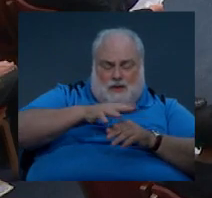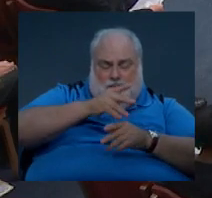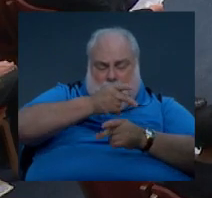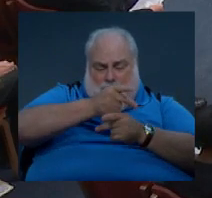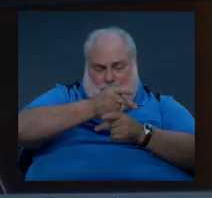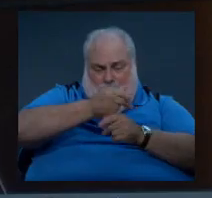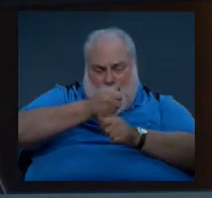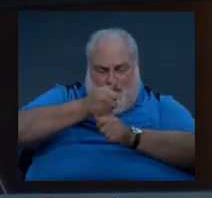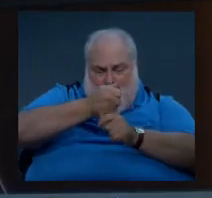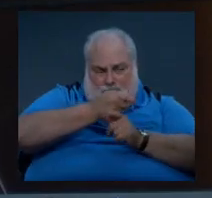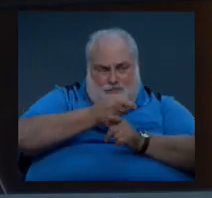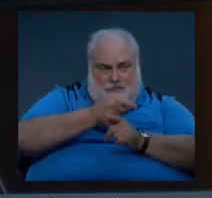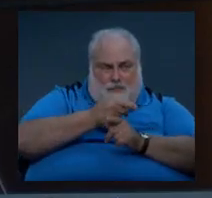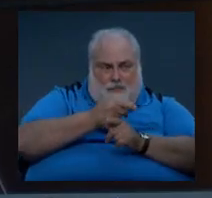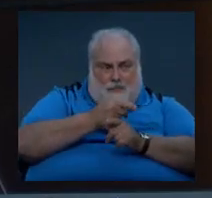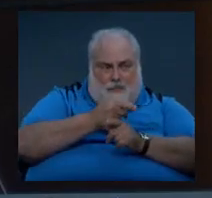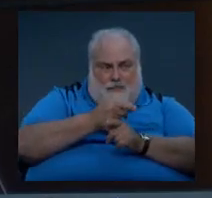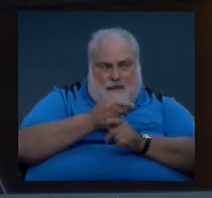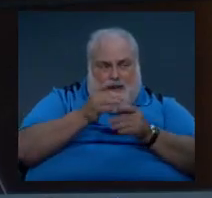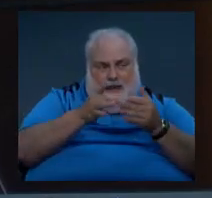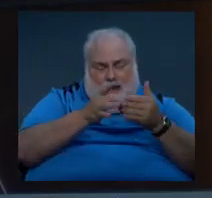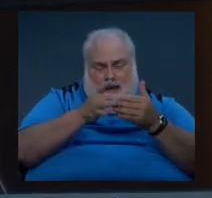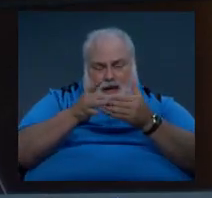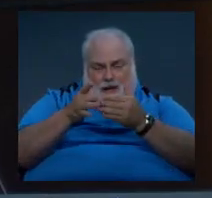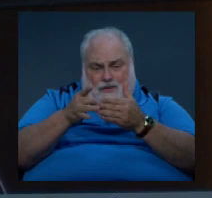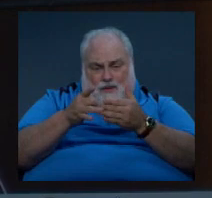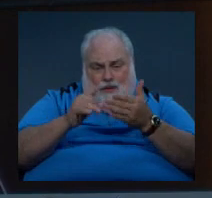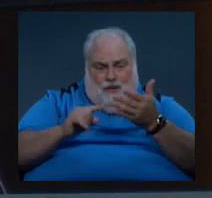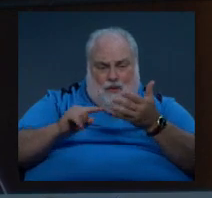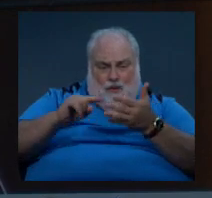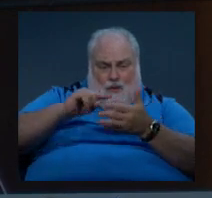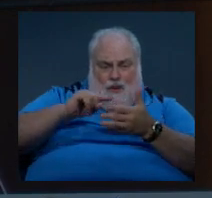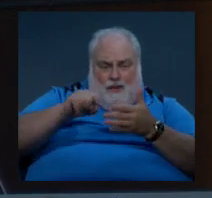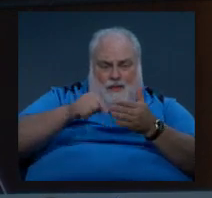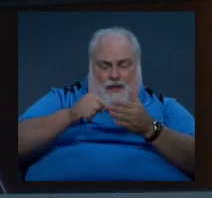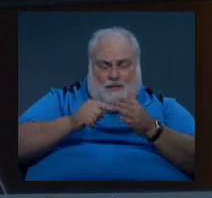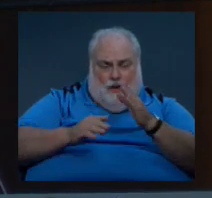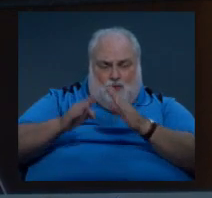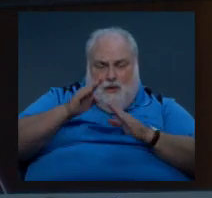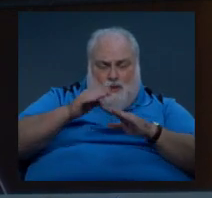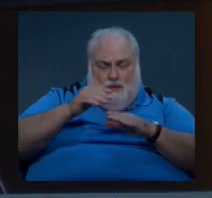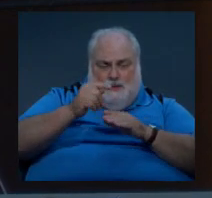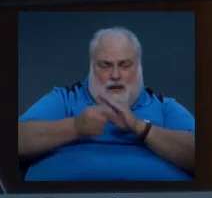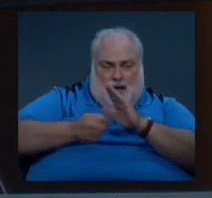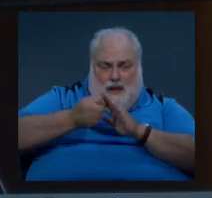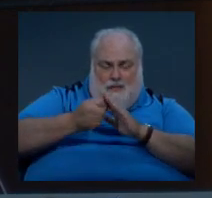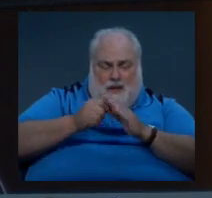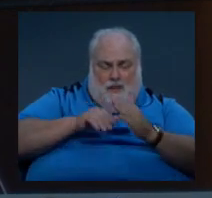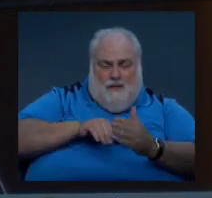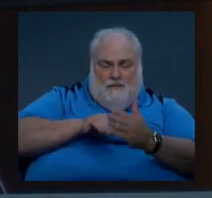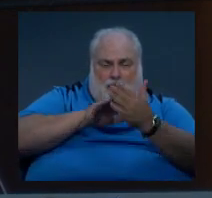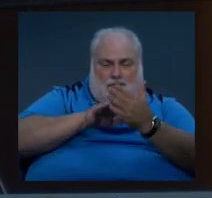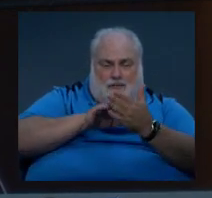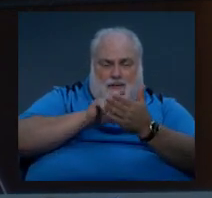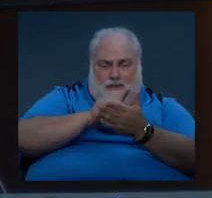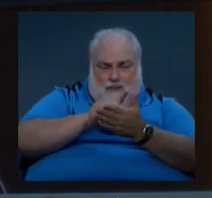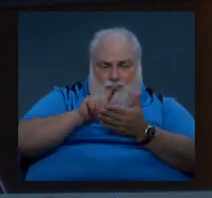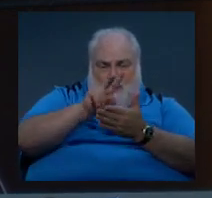care and guide us through this troubled time we face over the next week to 2